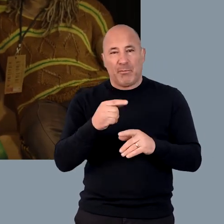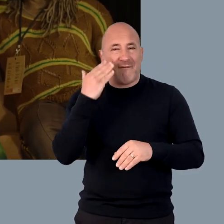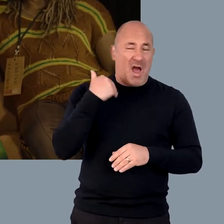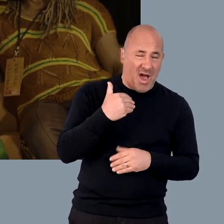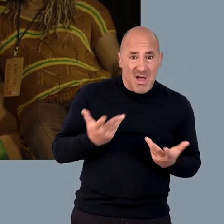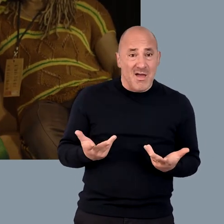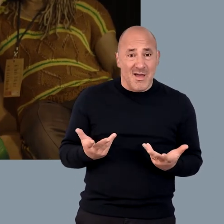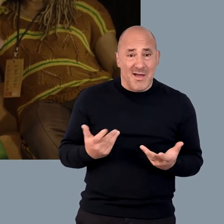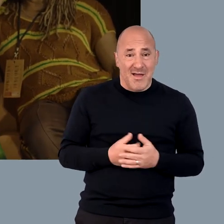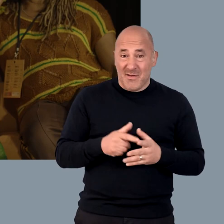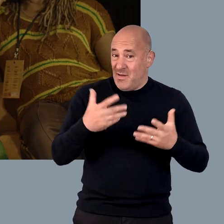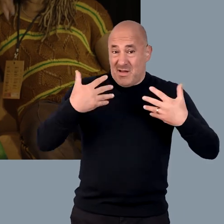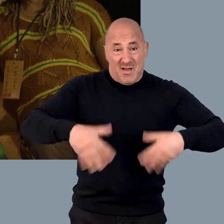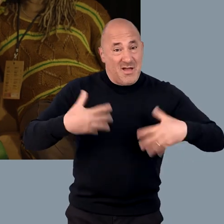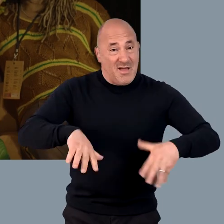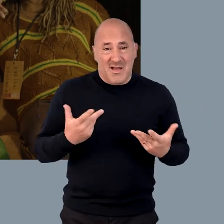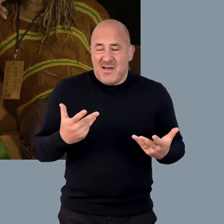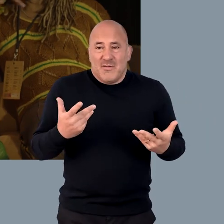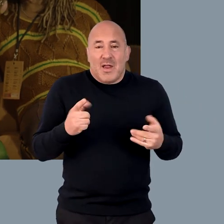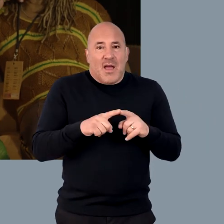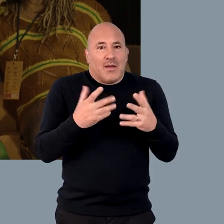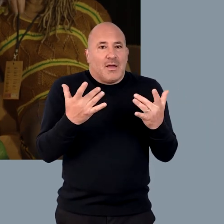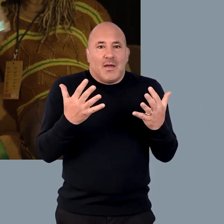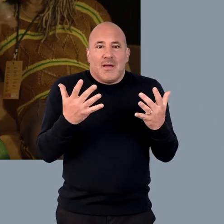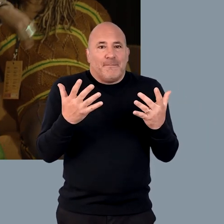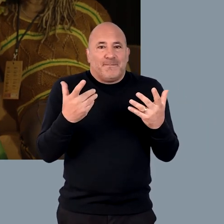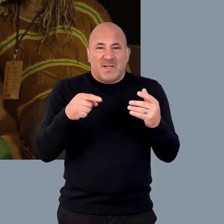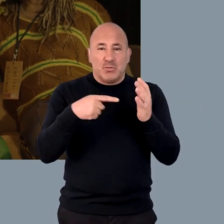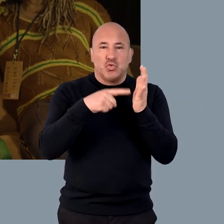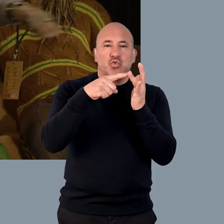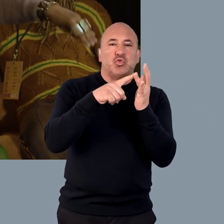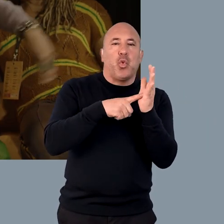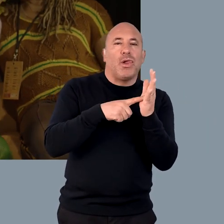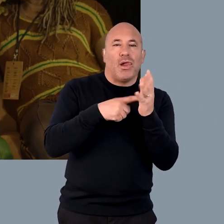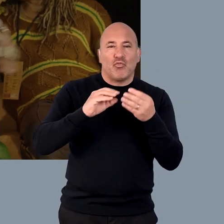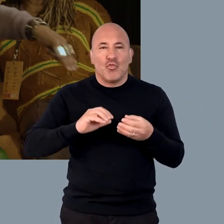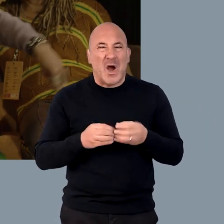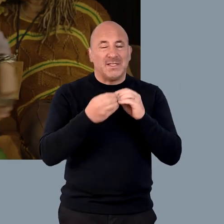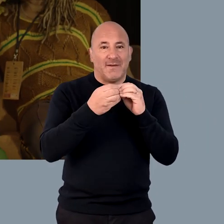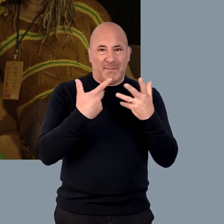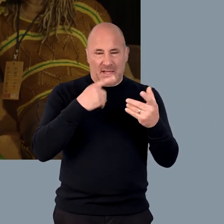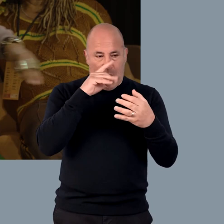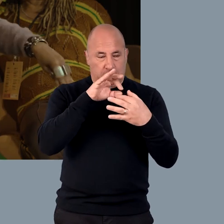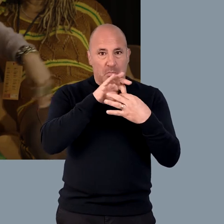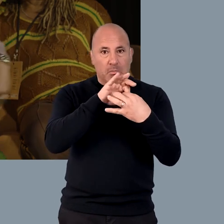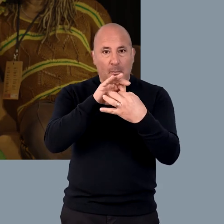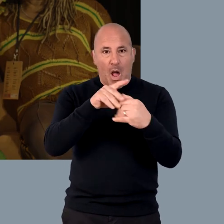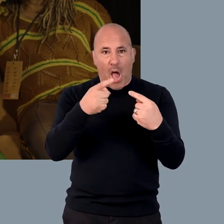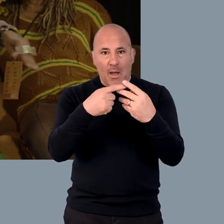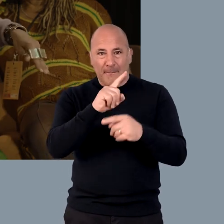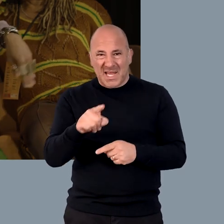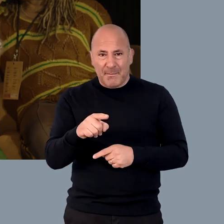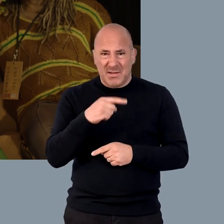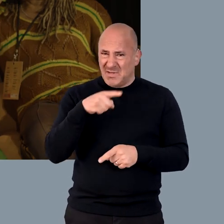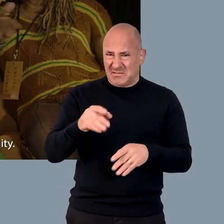It was amazing. And it really kind of like, it was a tool, a creative tool that helped me connect with other people